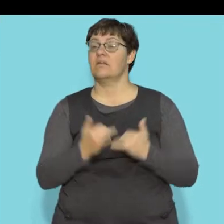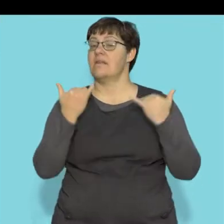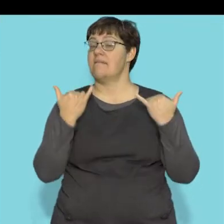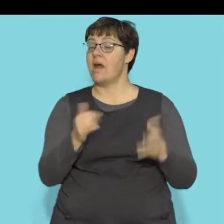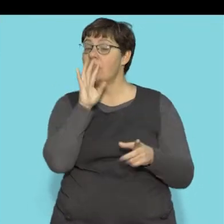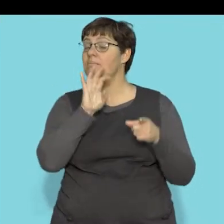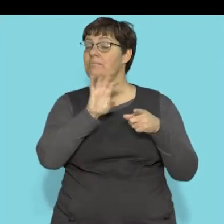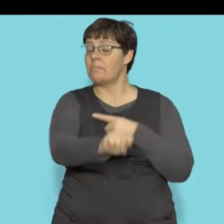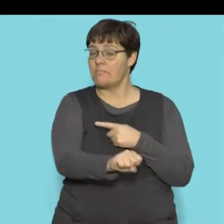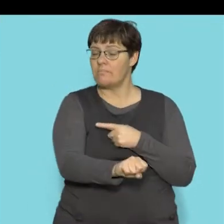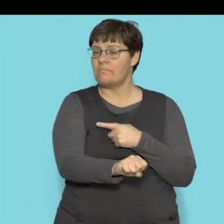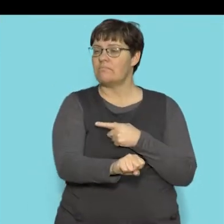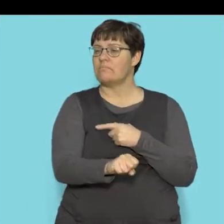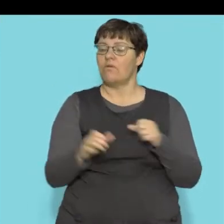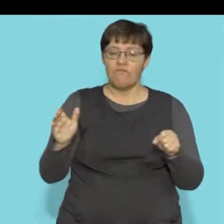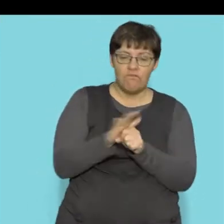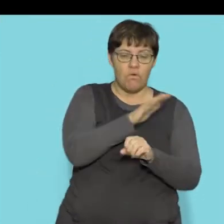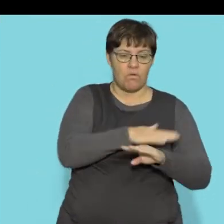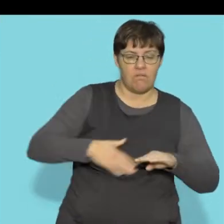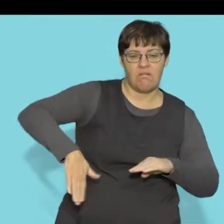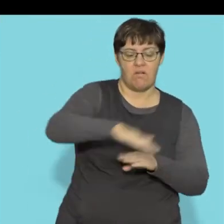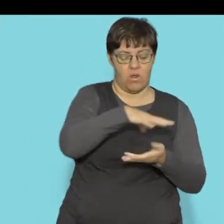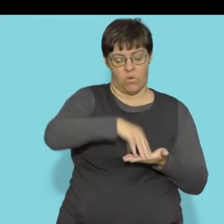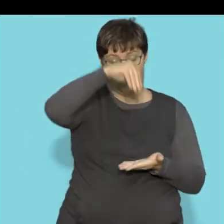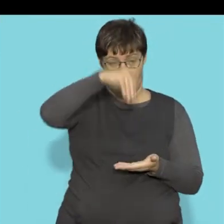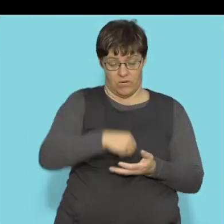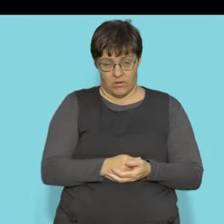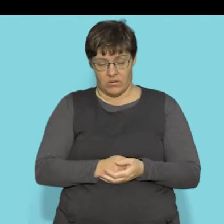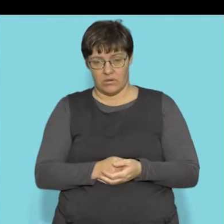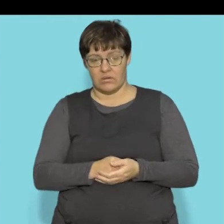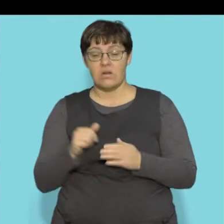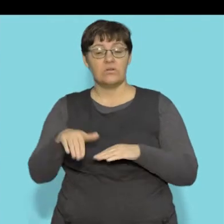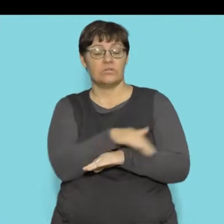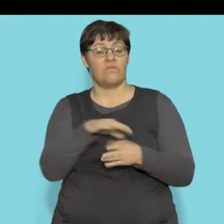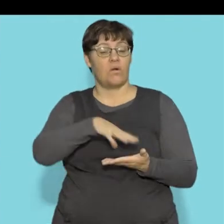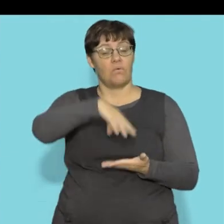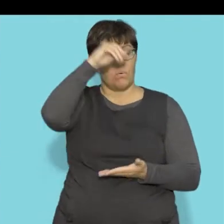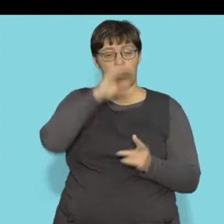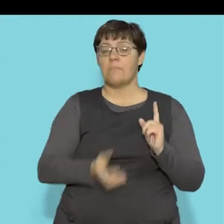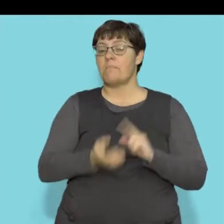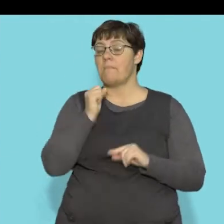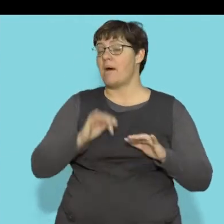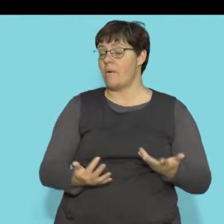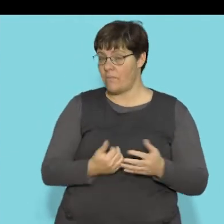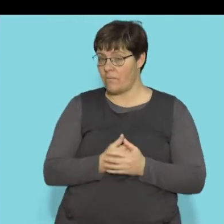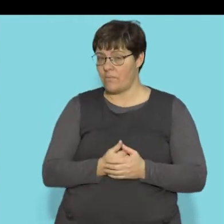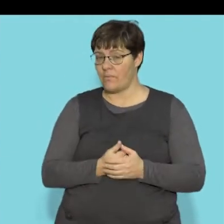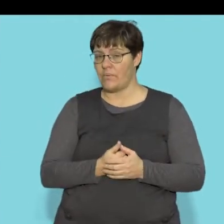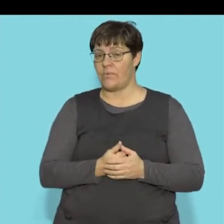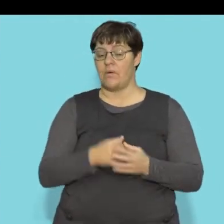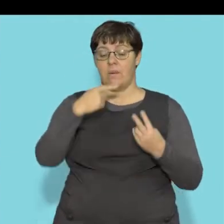So we now need to determine the total surface area of the cone. The surface area of the cone can be found by